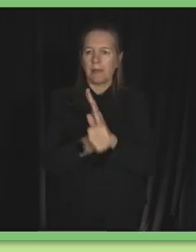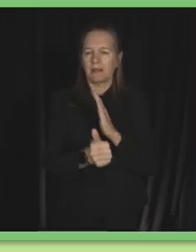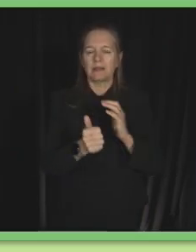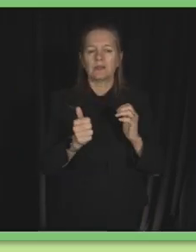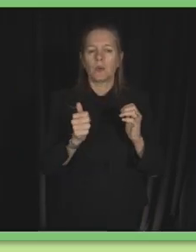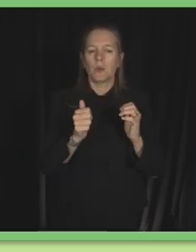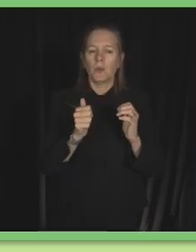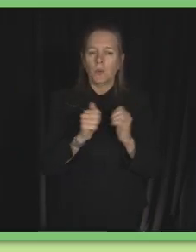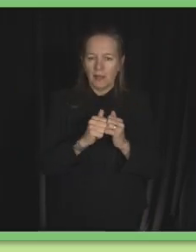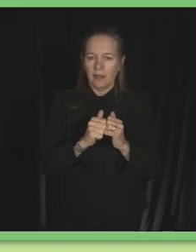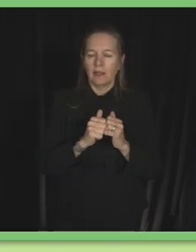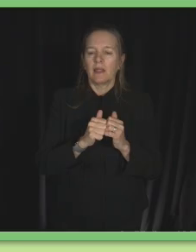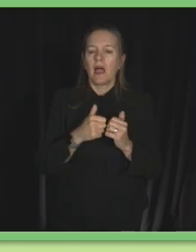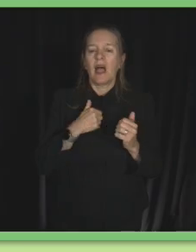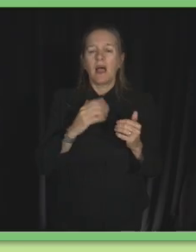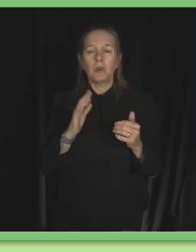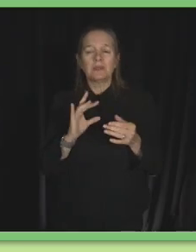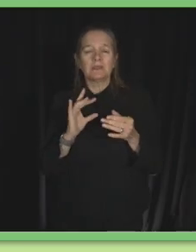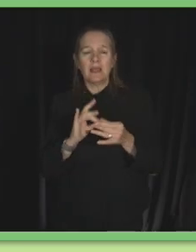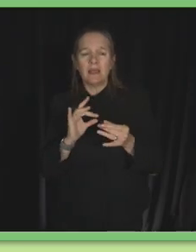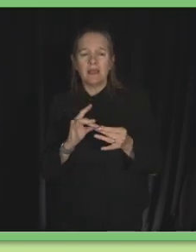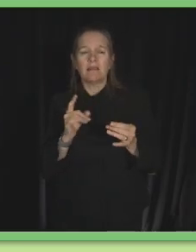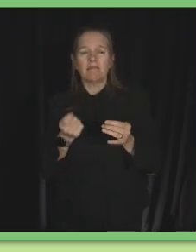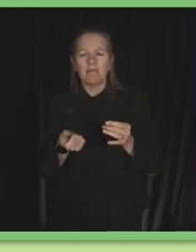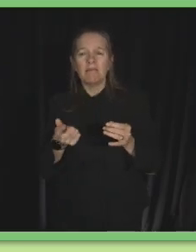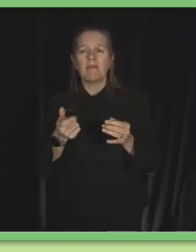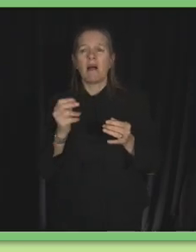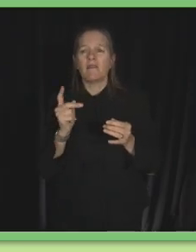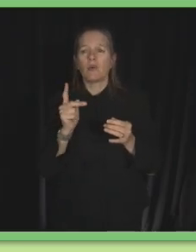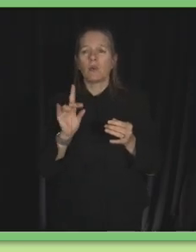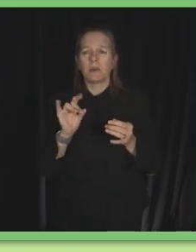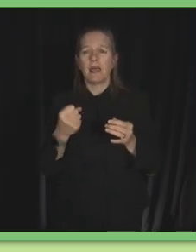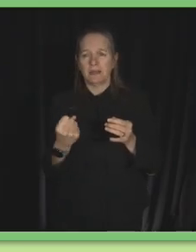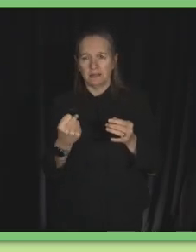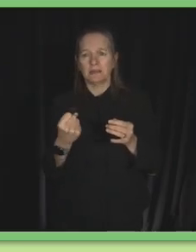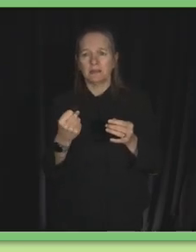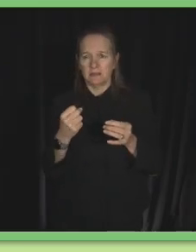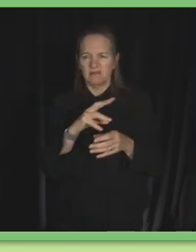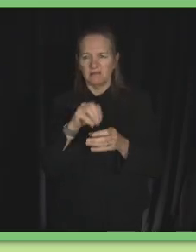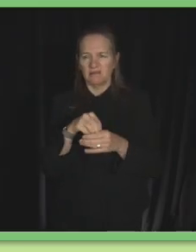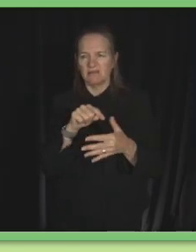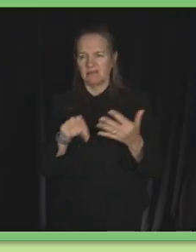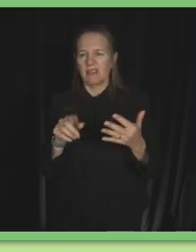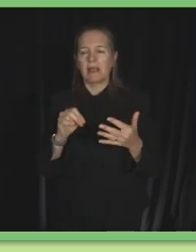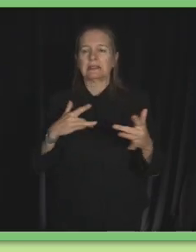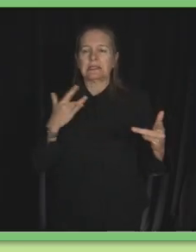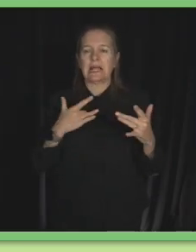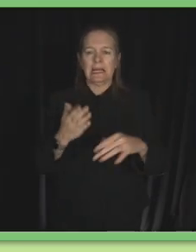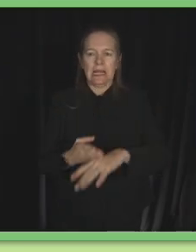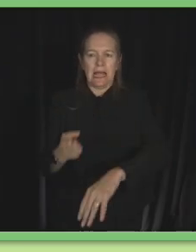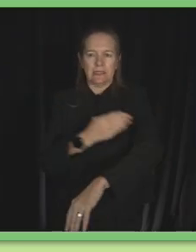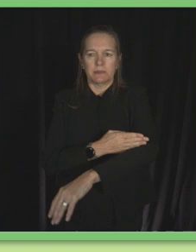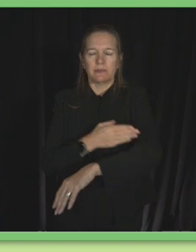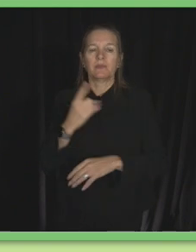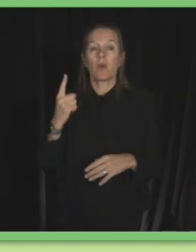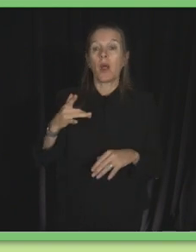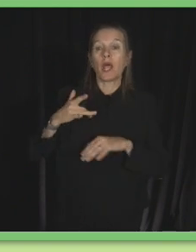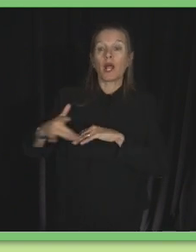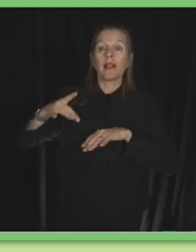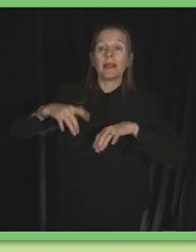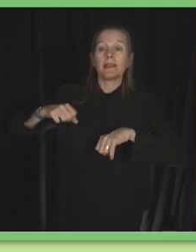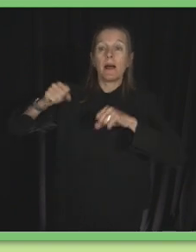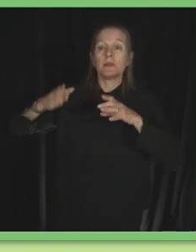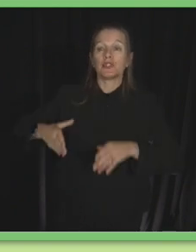grain of core Kubernetes primitives. So that's been an exciting enhancement for us. One of the early adopters of